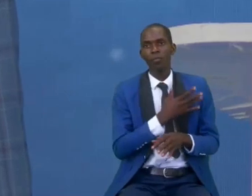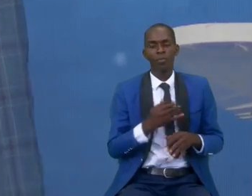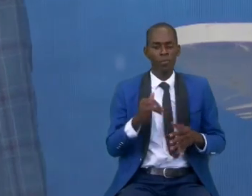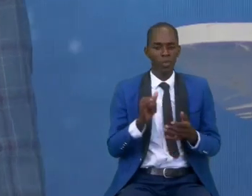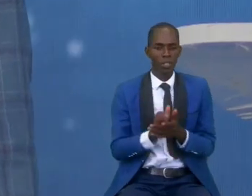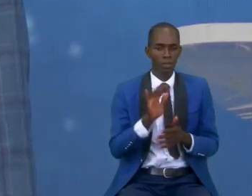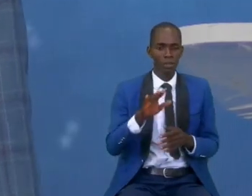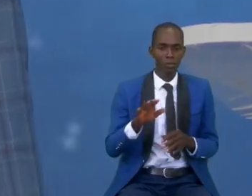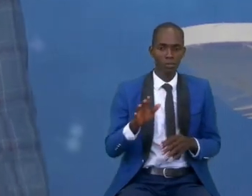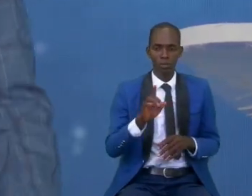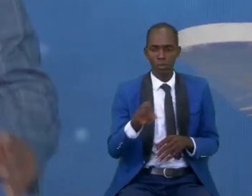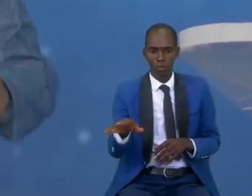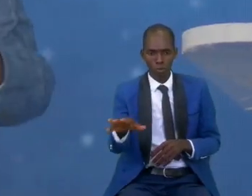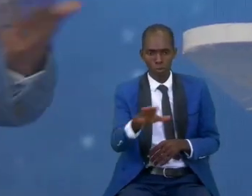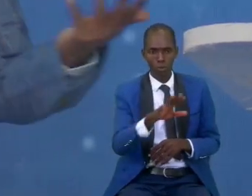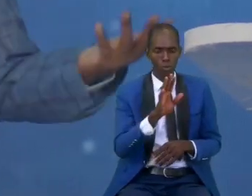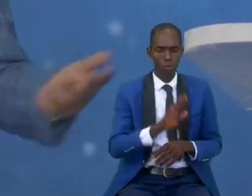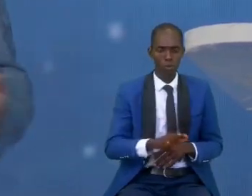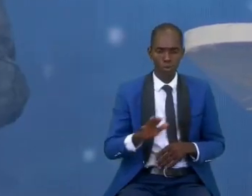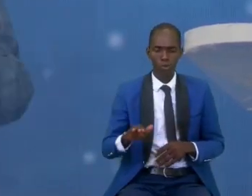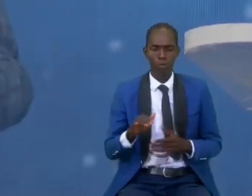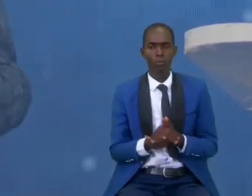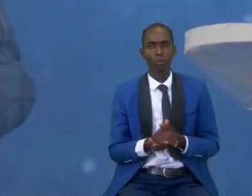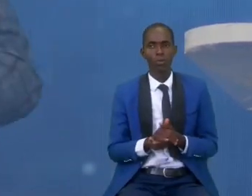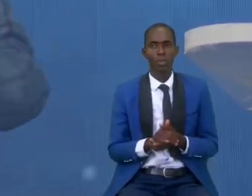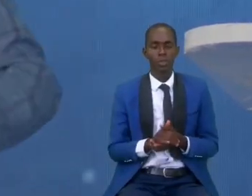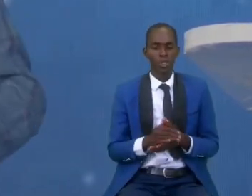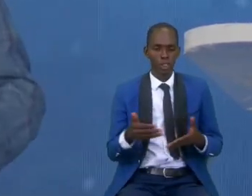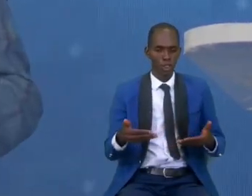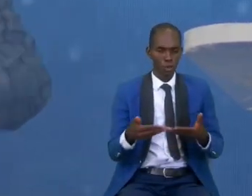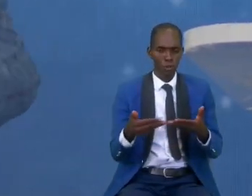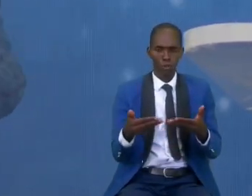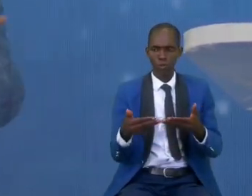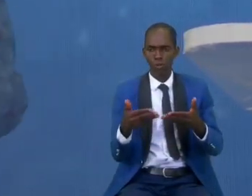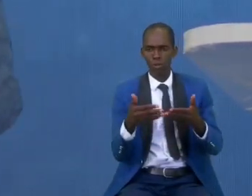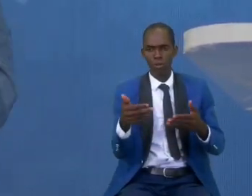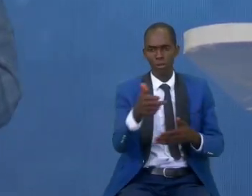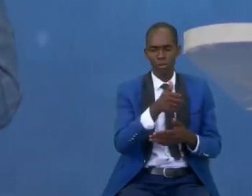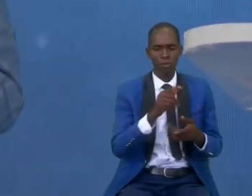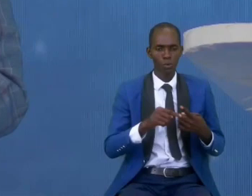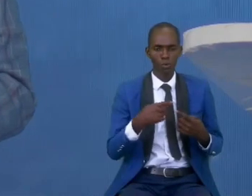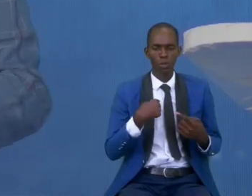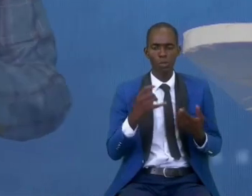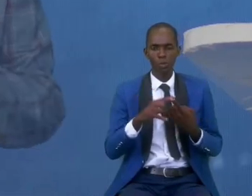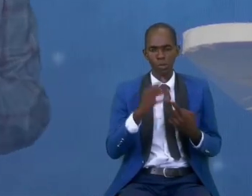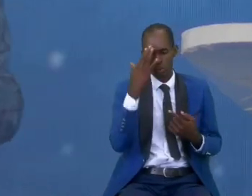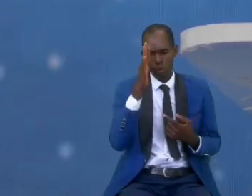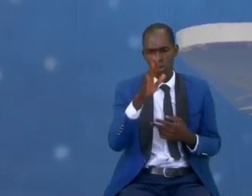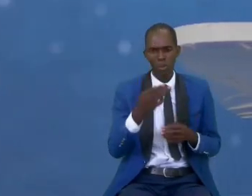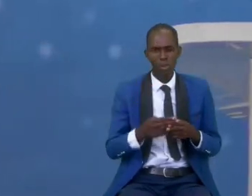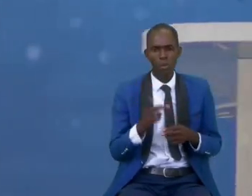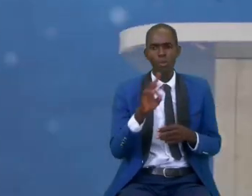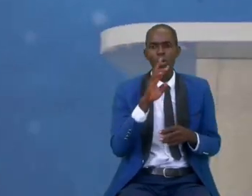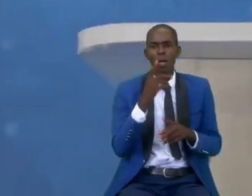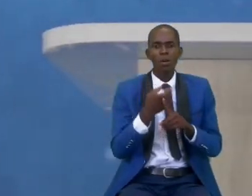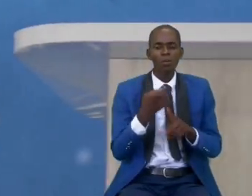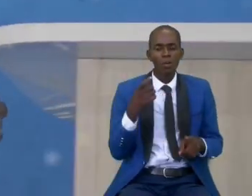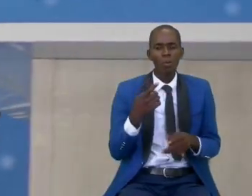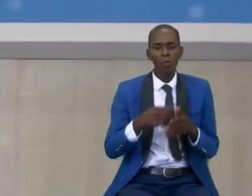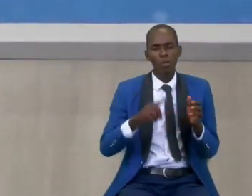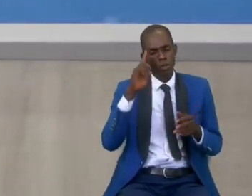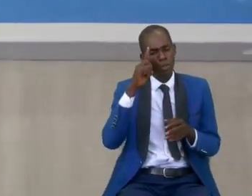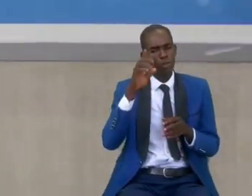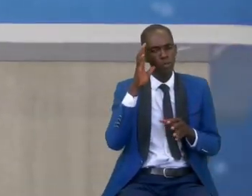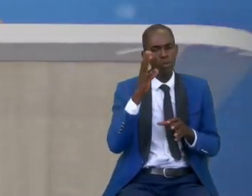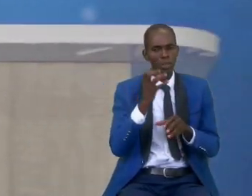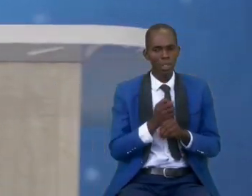introduce yourself, tell me your name, where you are from, and what you think you are going to get out of this institution. And then one of